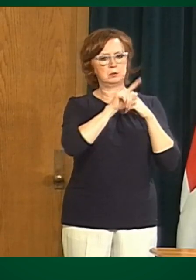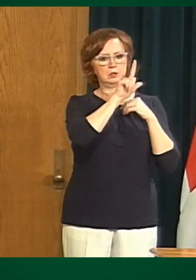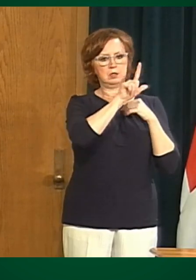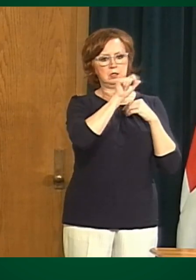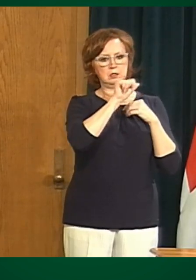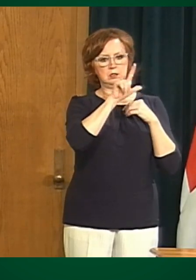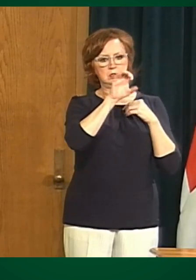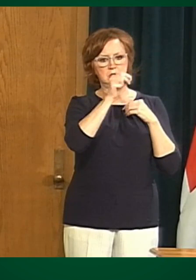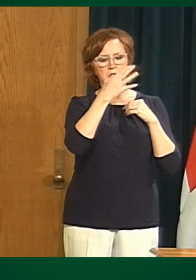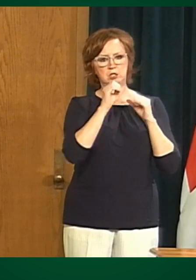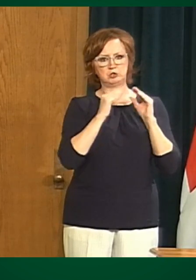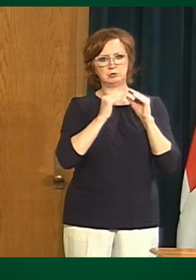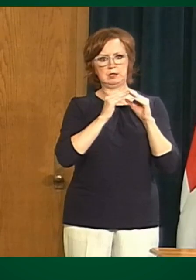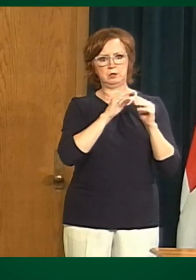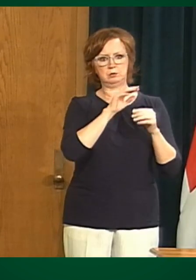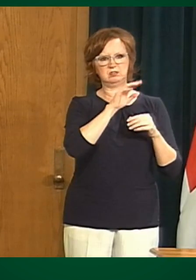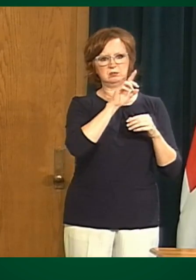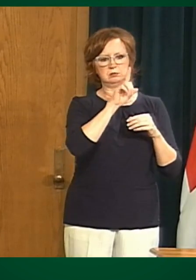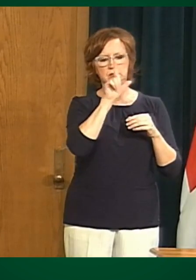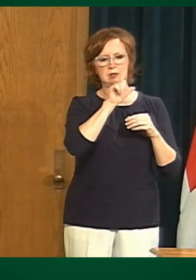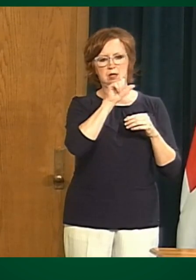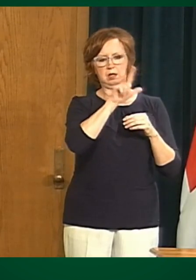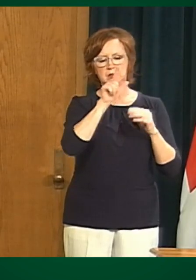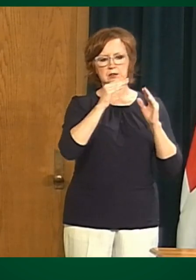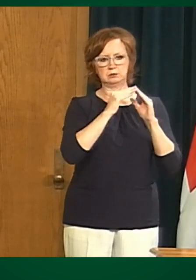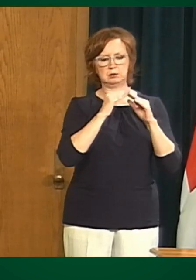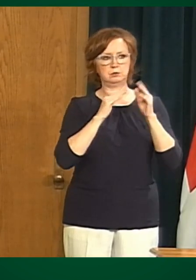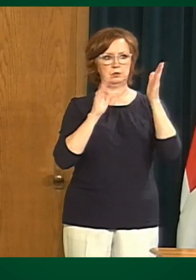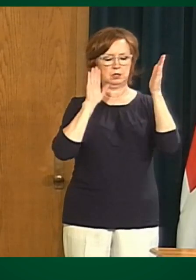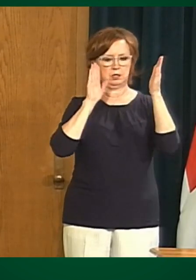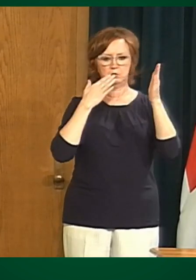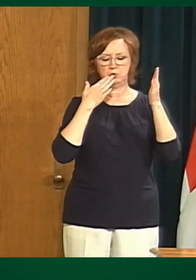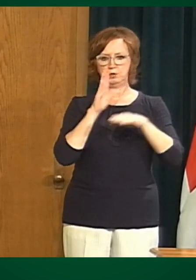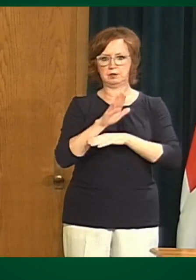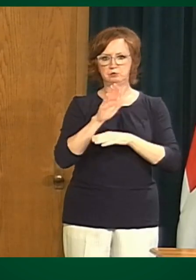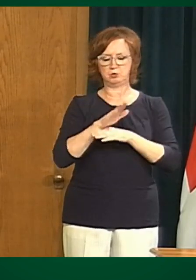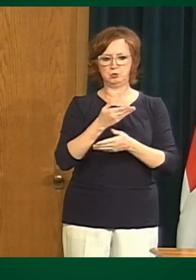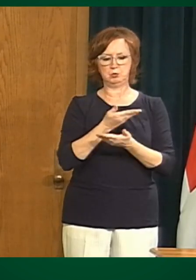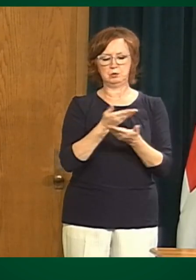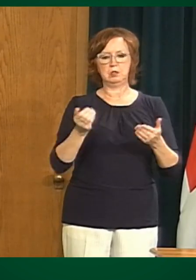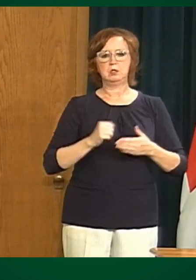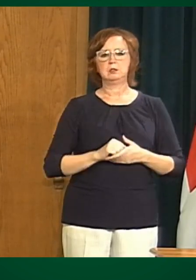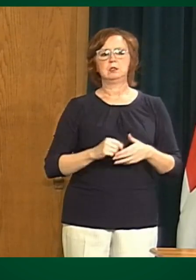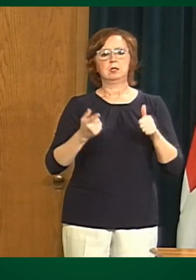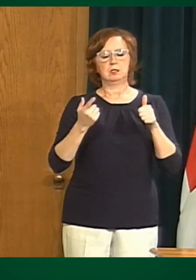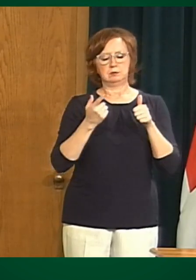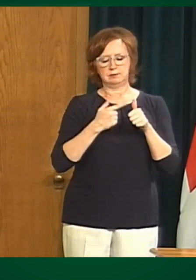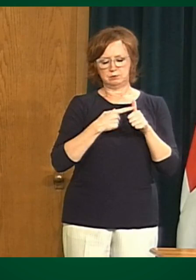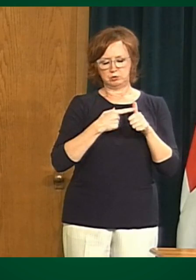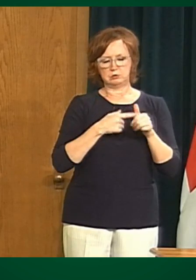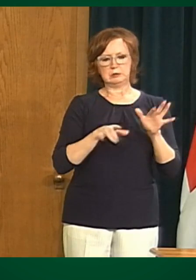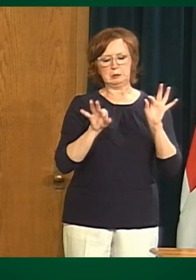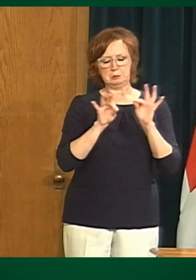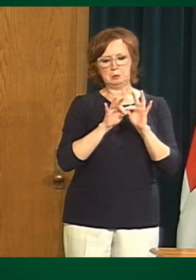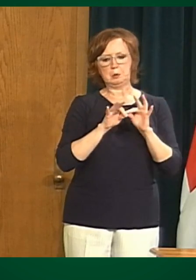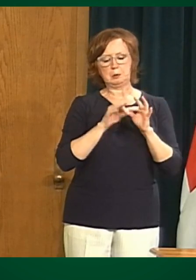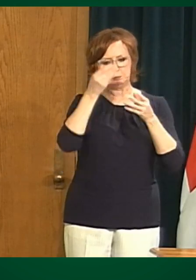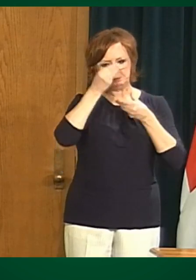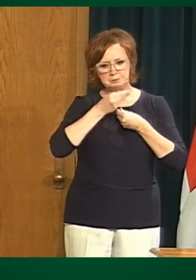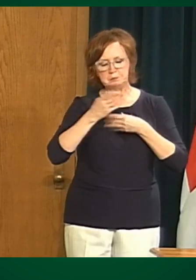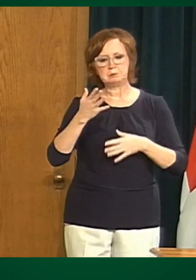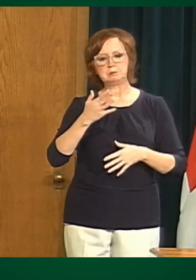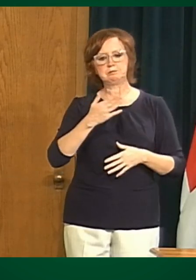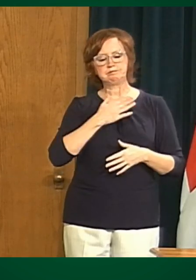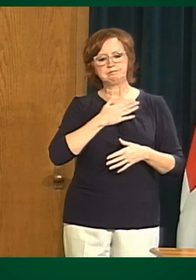please. Good afternoon, everyone. I first like to extend my deepest sympathies to the family